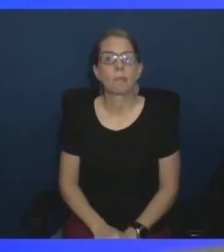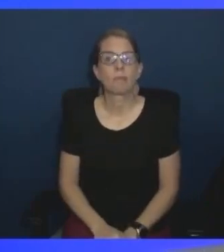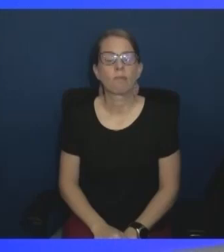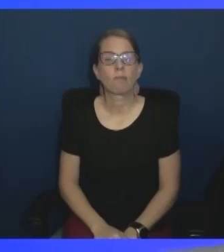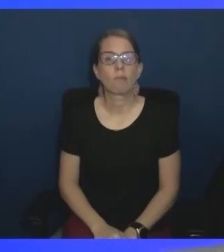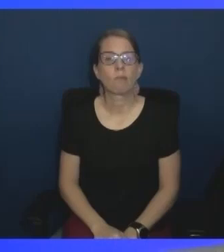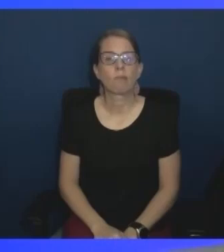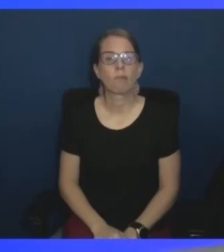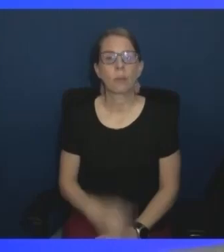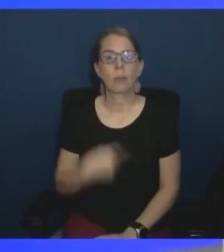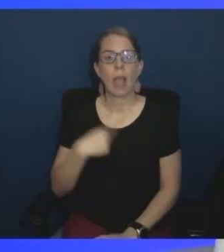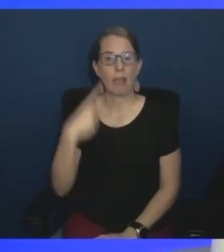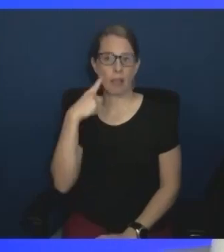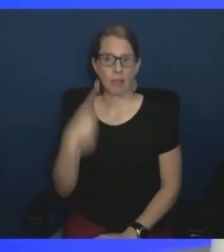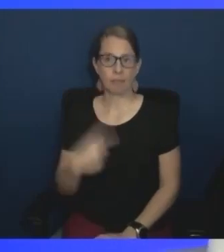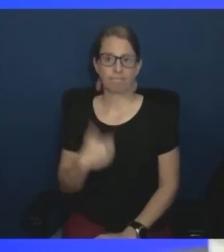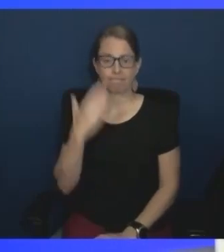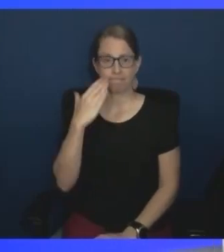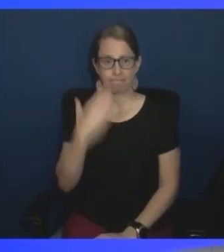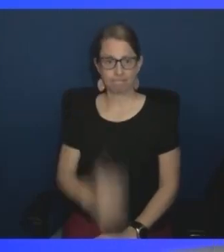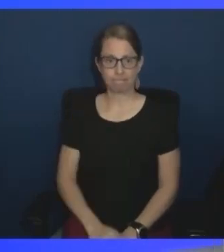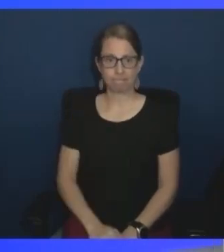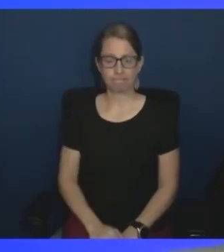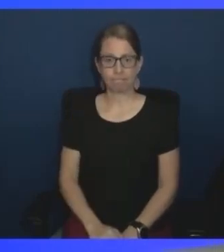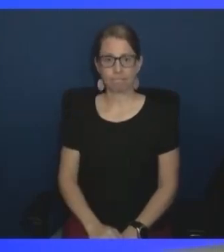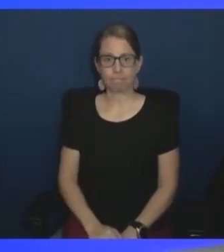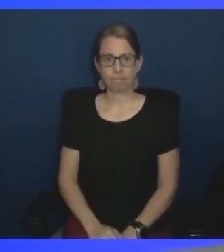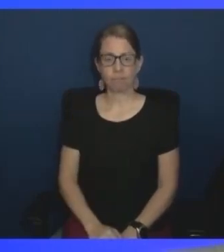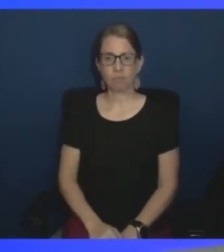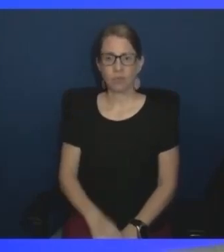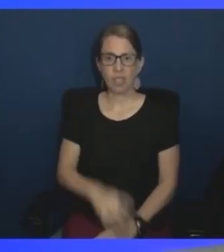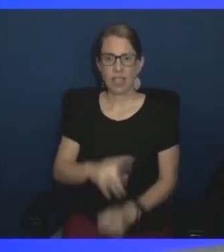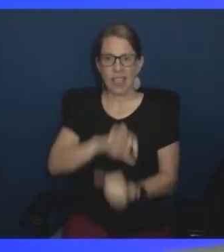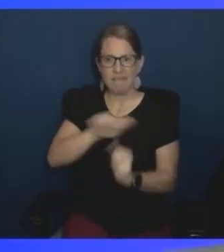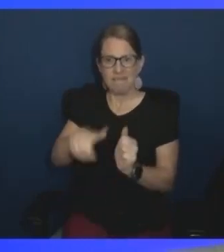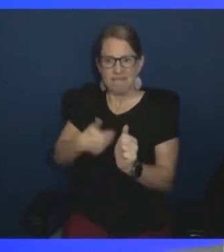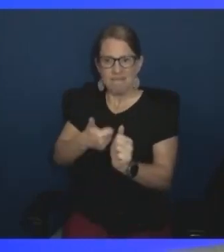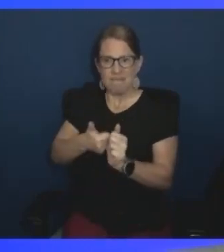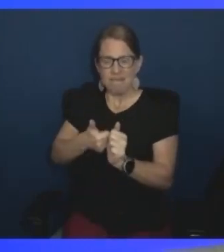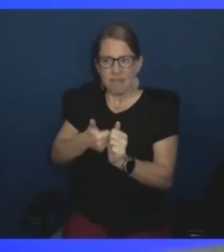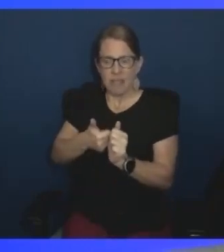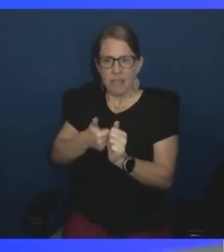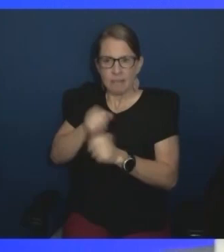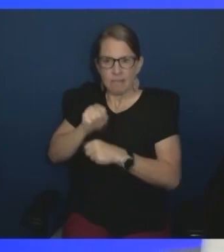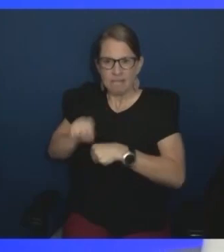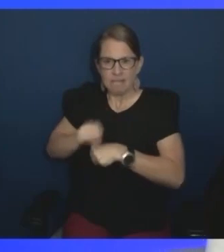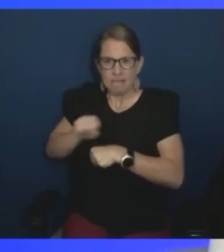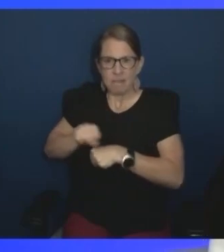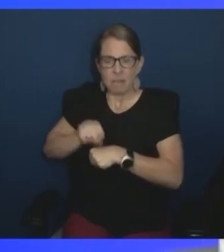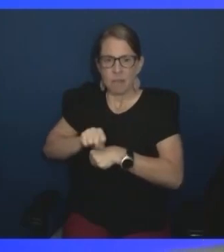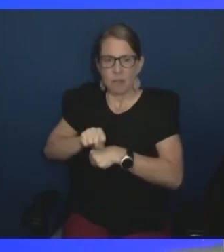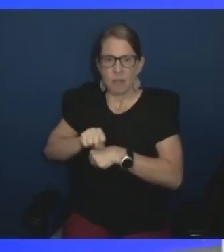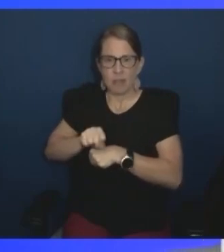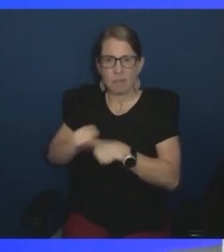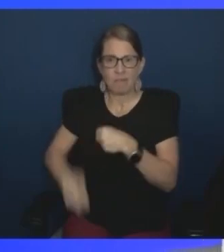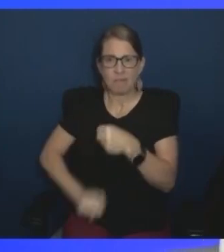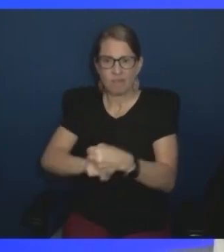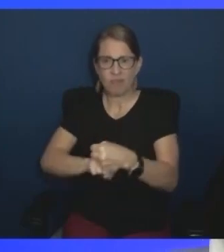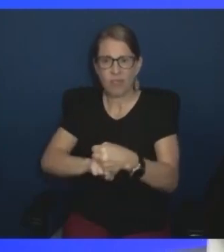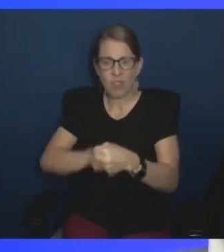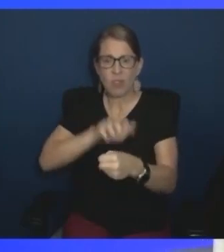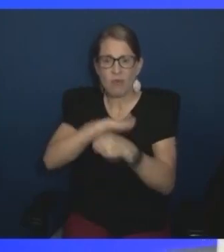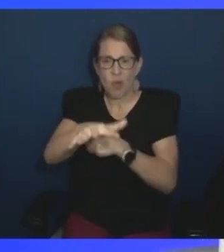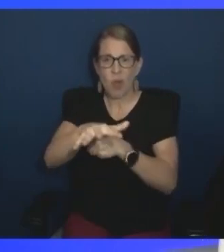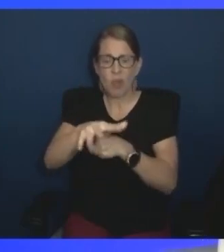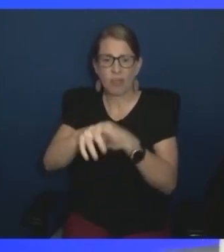think just, they're kind of a behind-the-scenes piece to the whole picture, and I think, commonly probably don't get